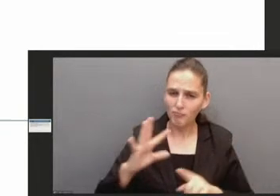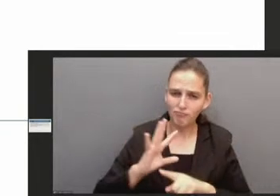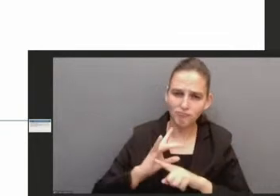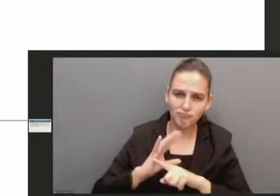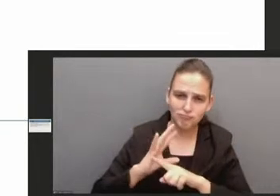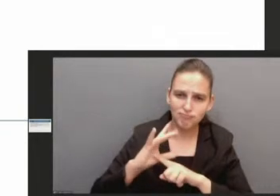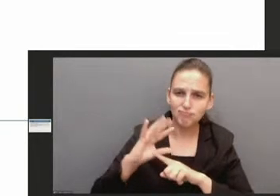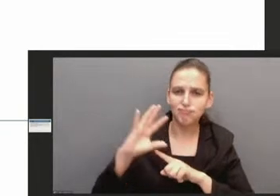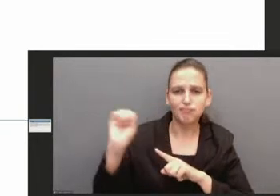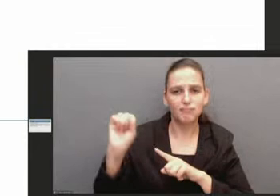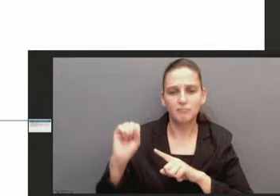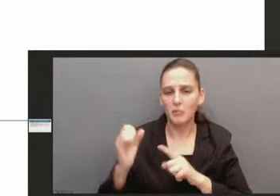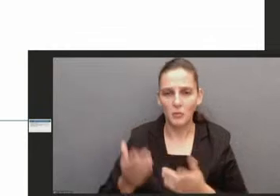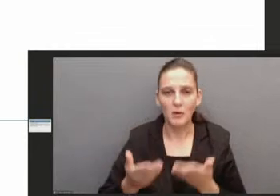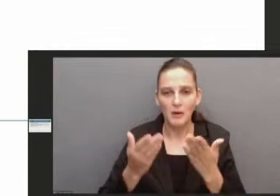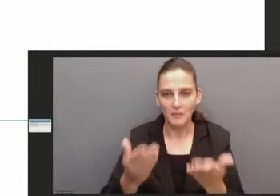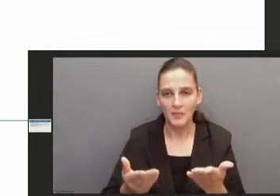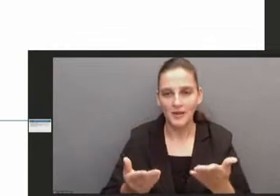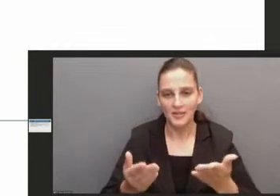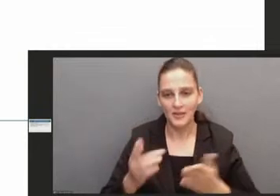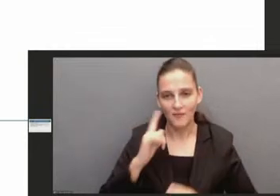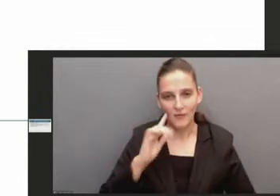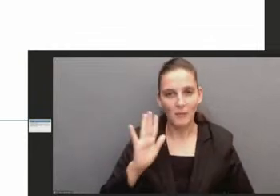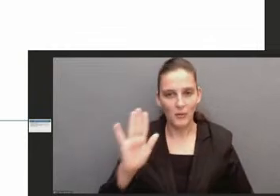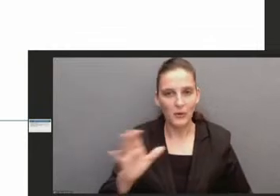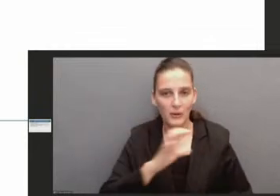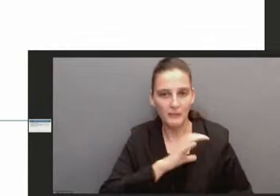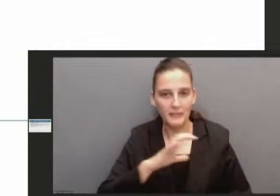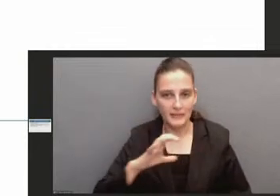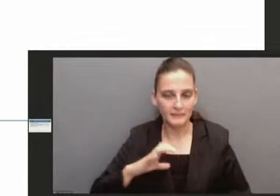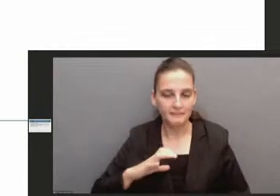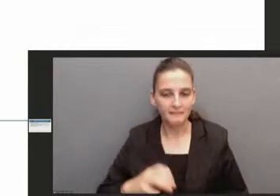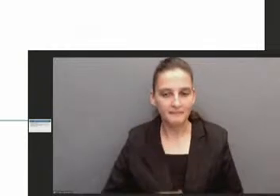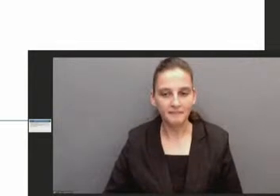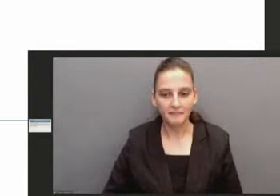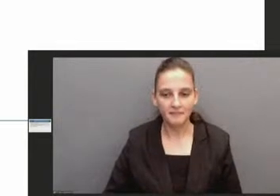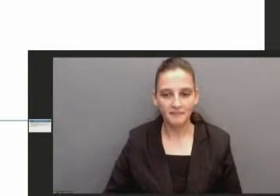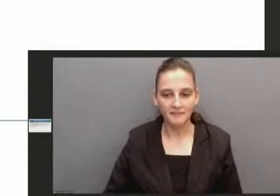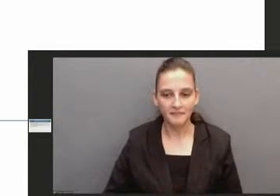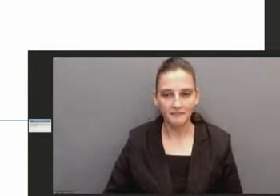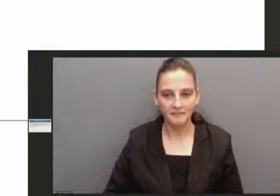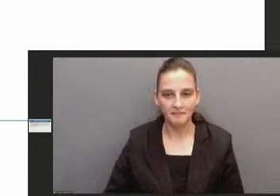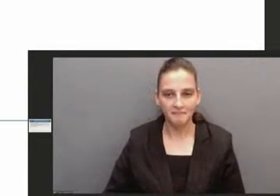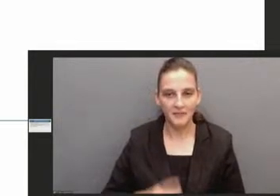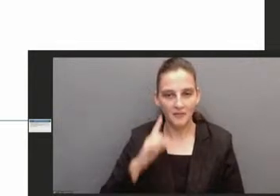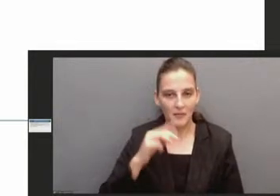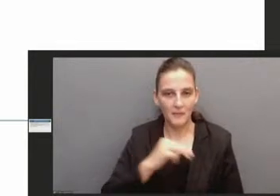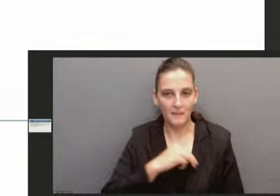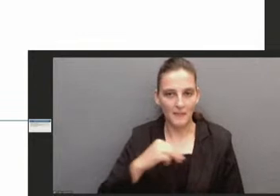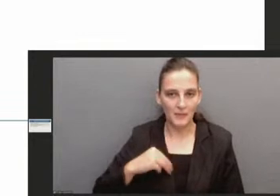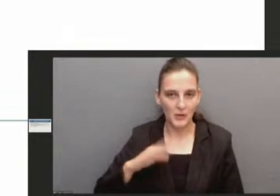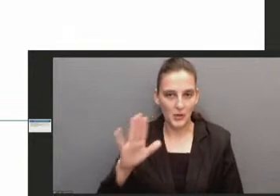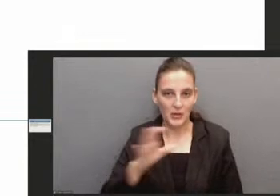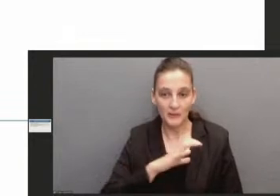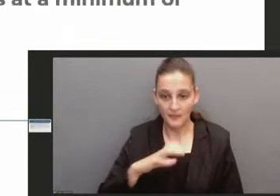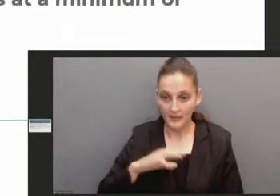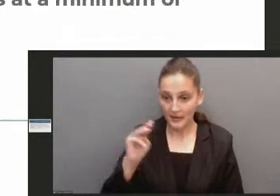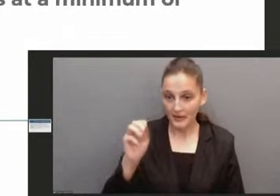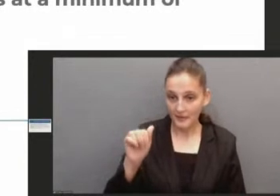extraordinary recommendation, sets of recommendation presented by the members of this subcommittee. Myra?